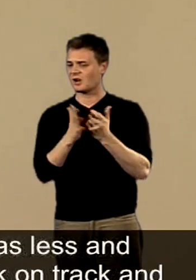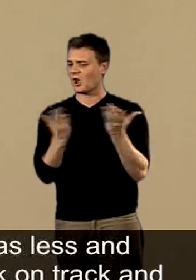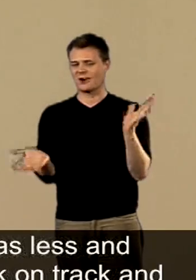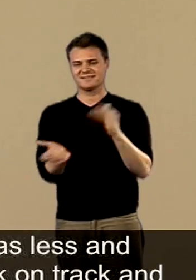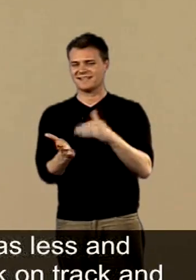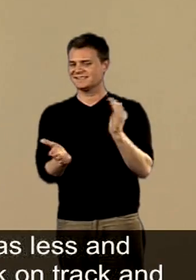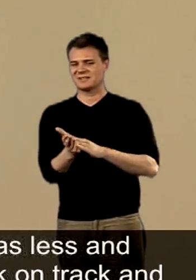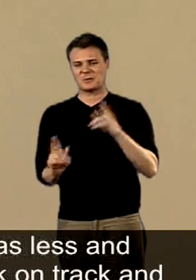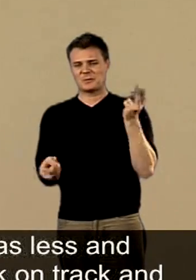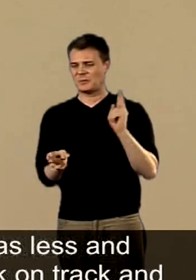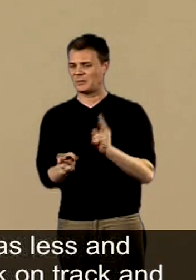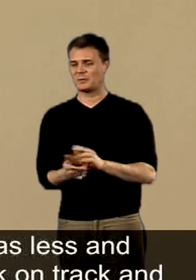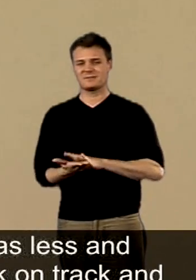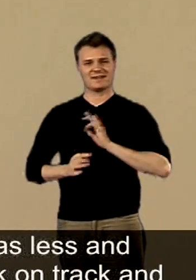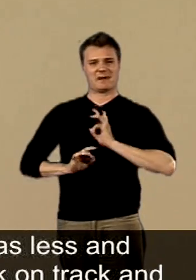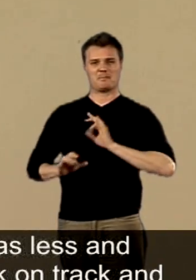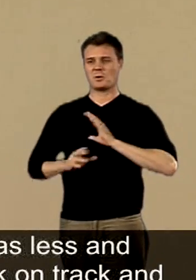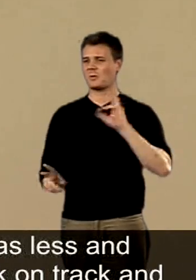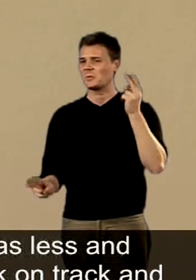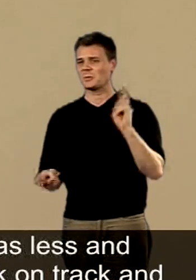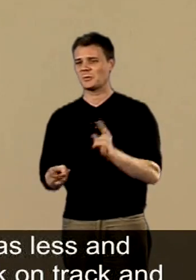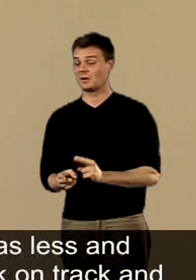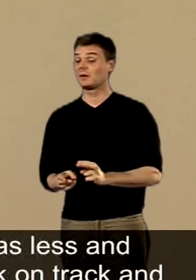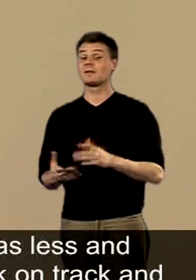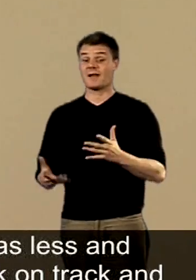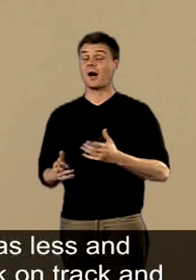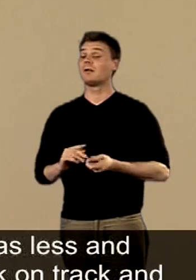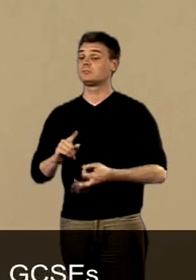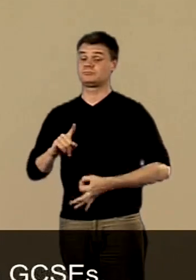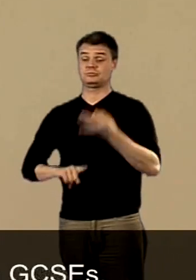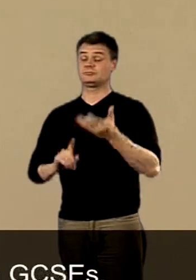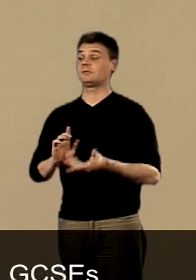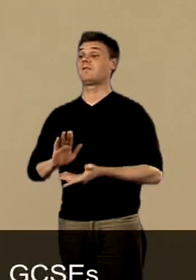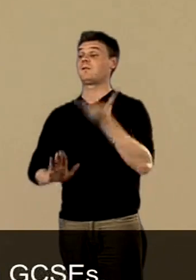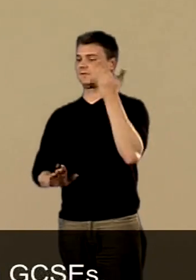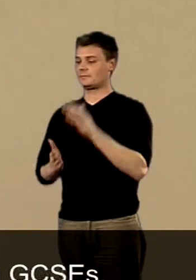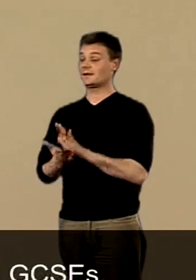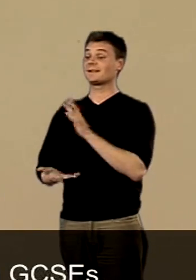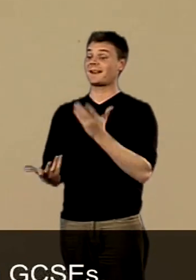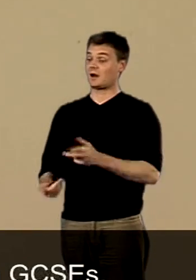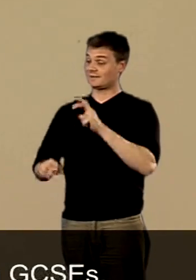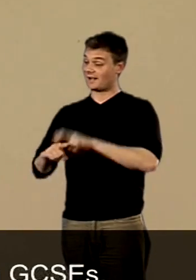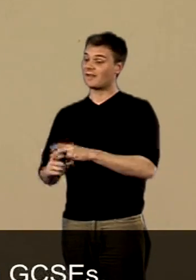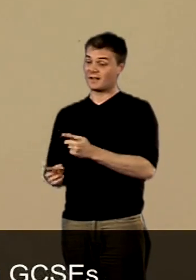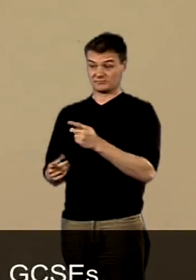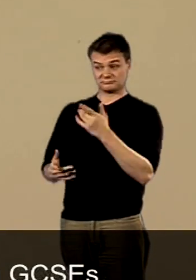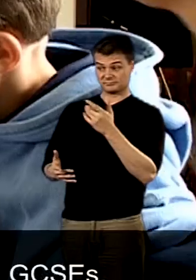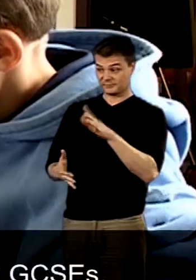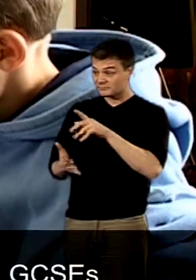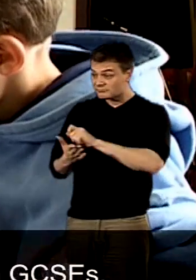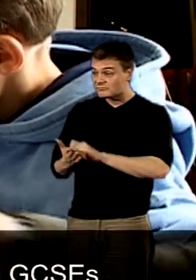was just less and less and their input was less and less. We've managed to get them back on track and they've sat there maths and English